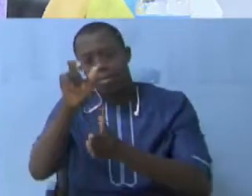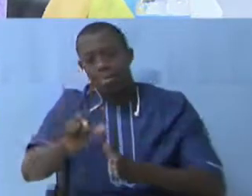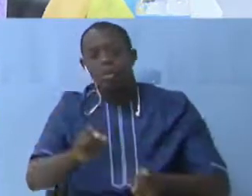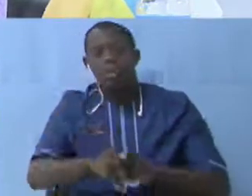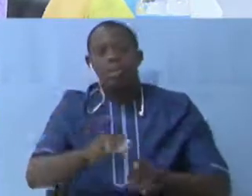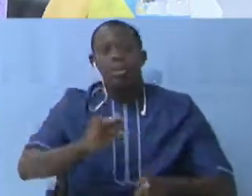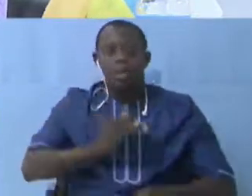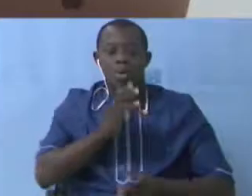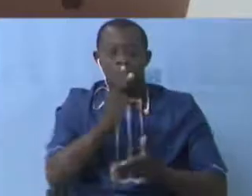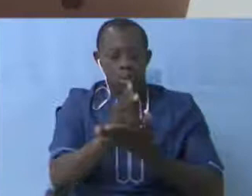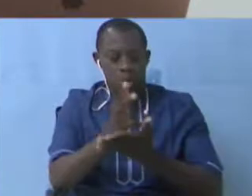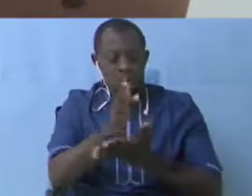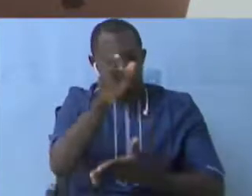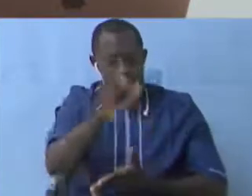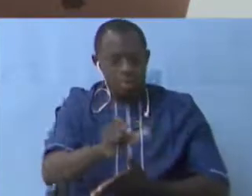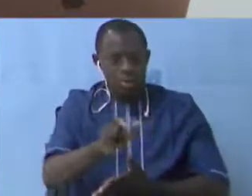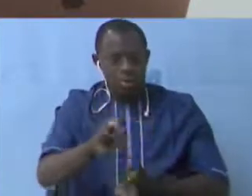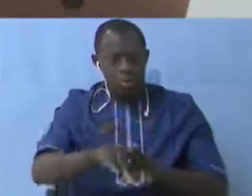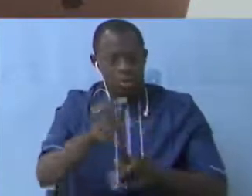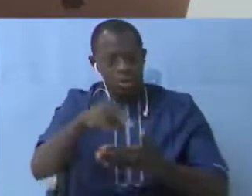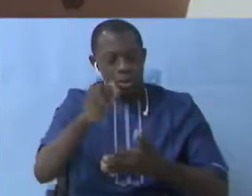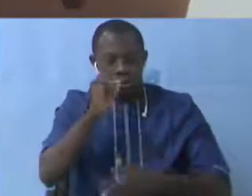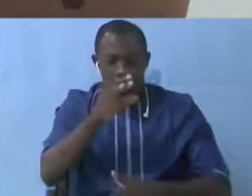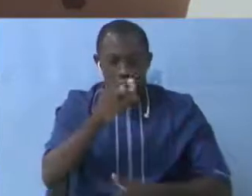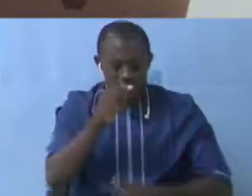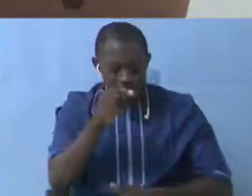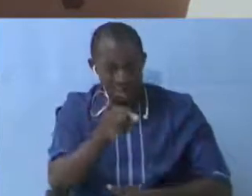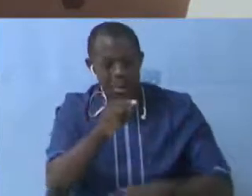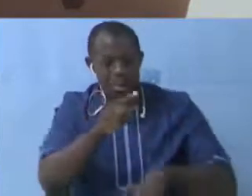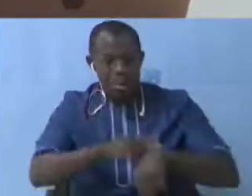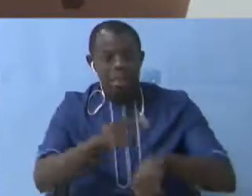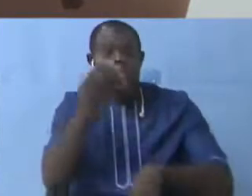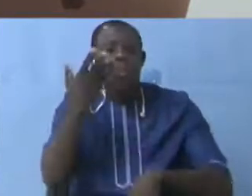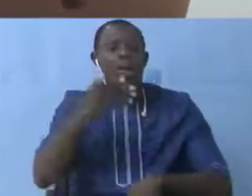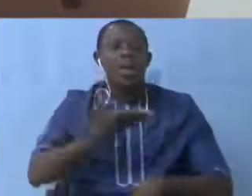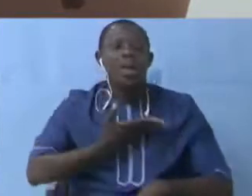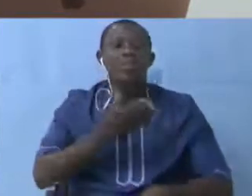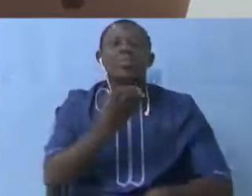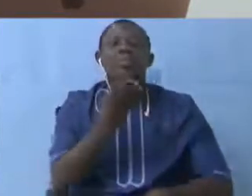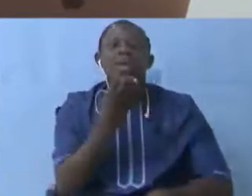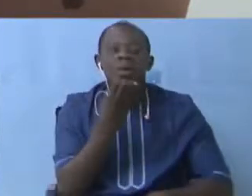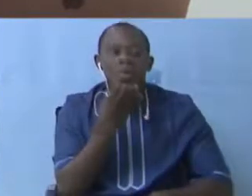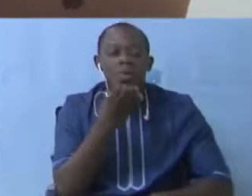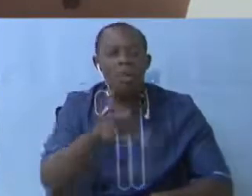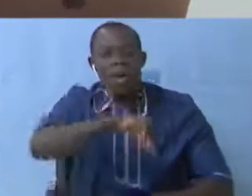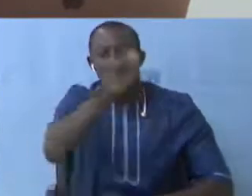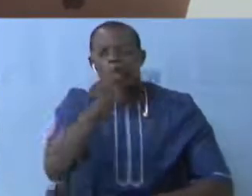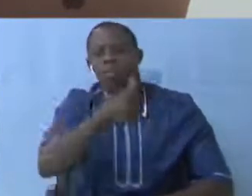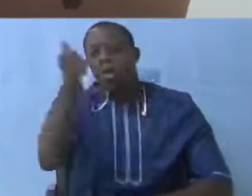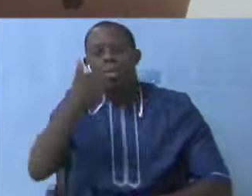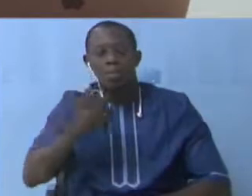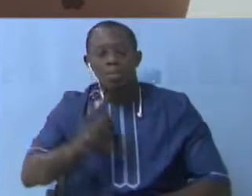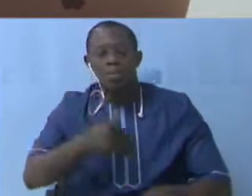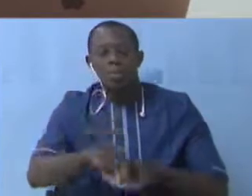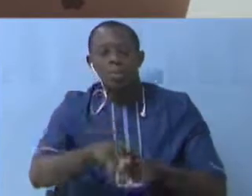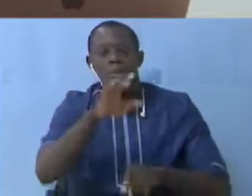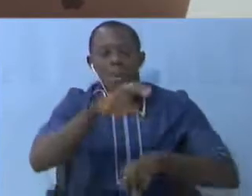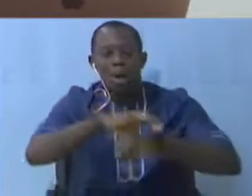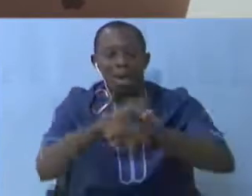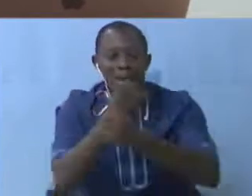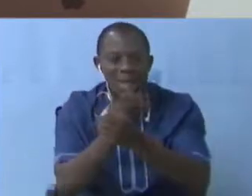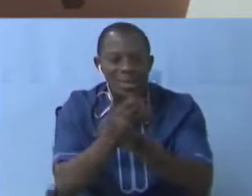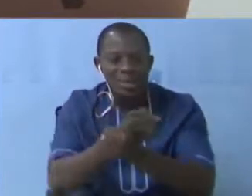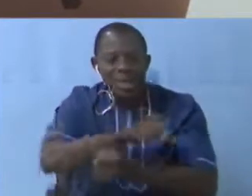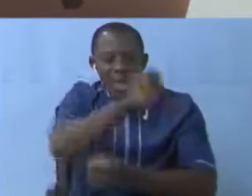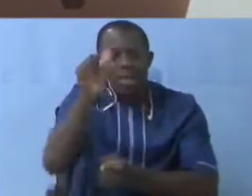correct to say that this is the time where you had Ousainou Darboe and others arrested and detained? Ndax mun nañoo wax ne li nga wax ni